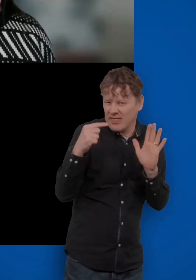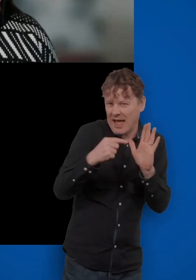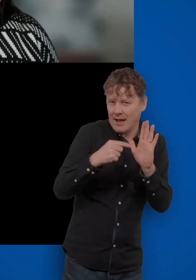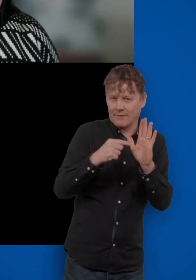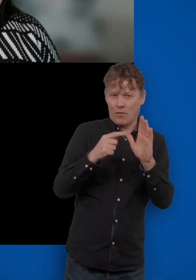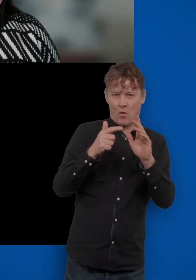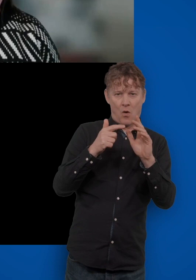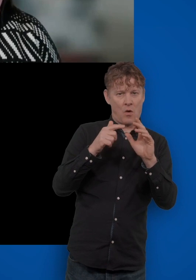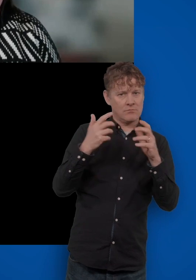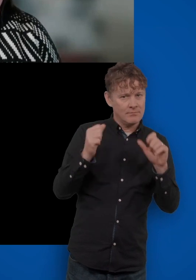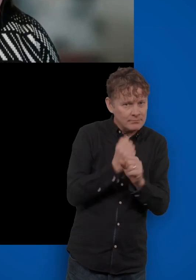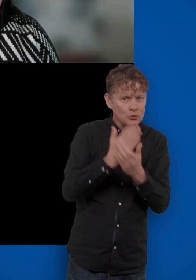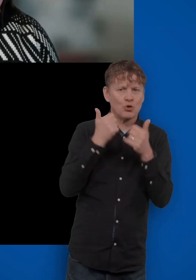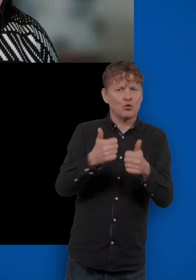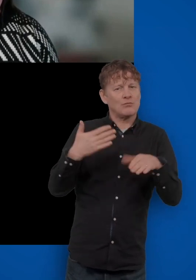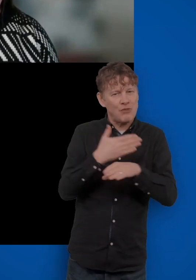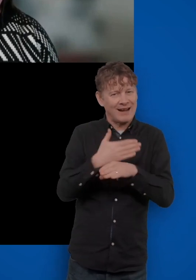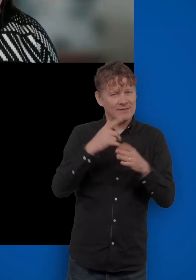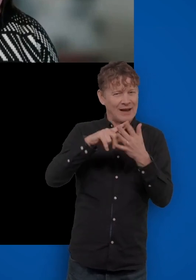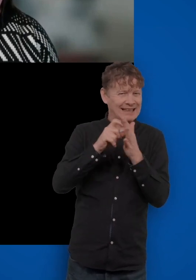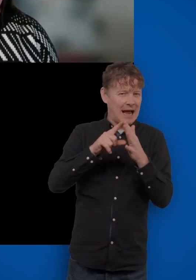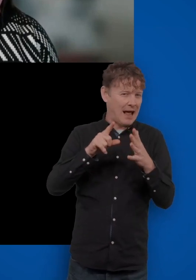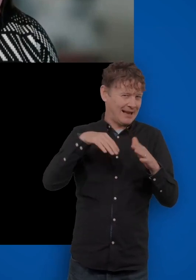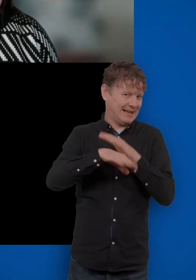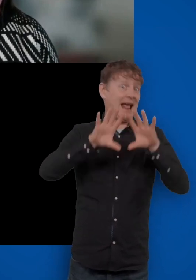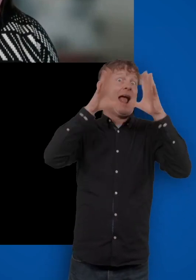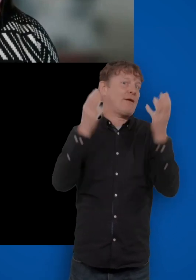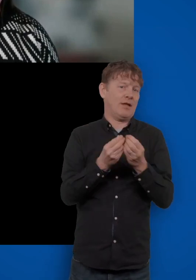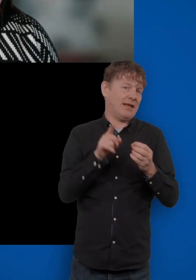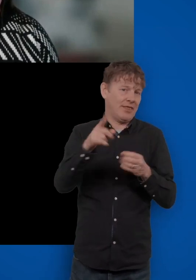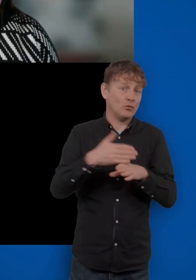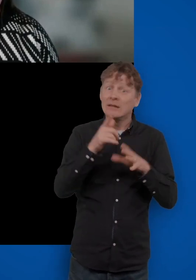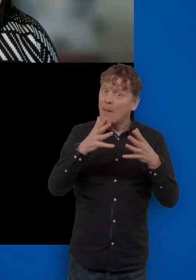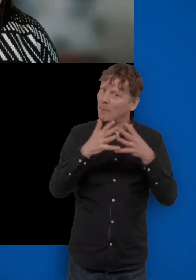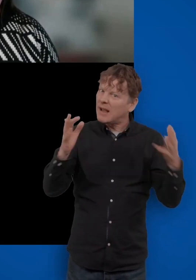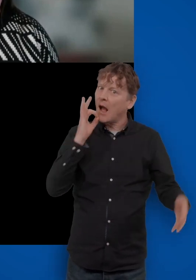delivering, good practice around EDI across everything you do, essentially,